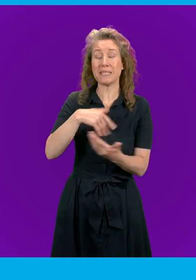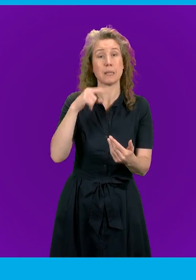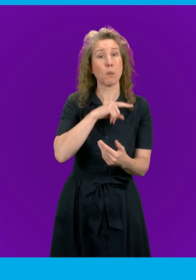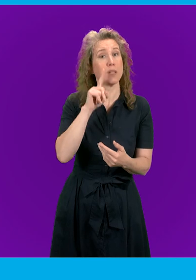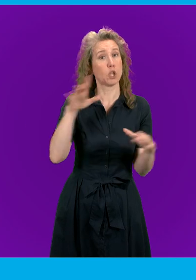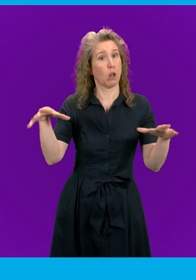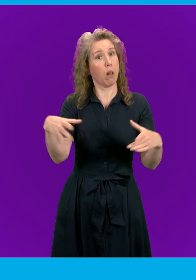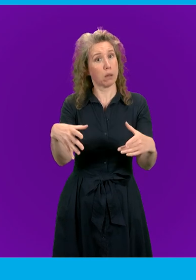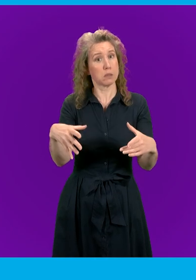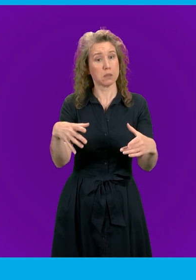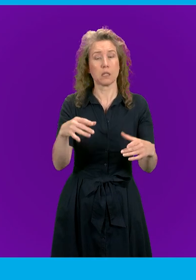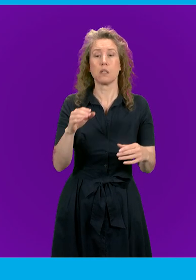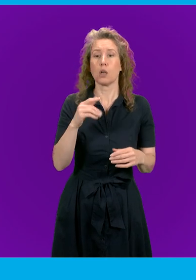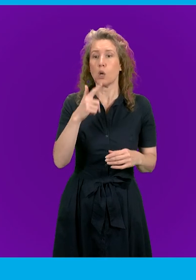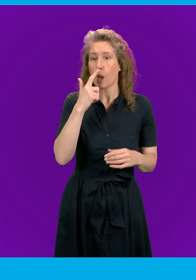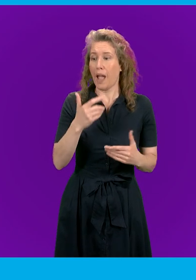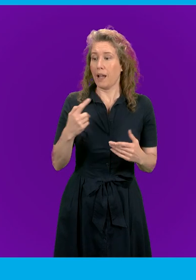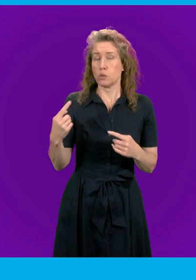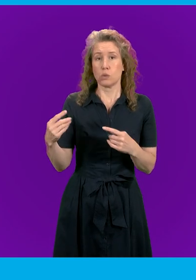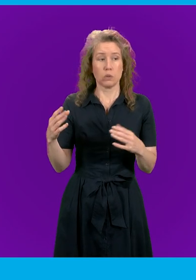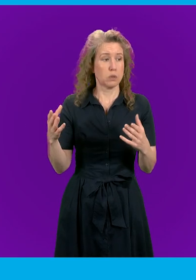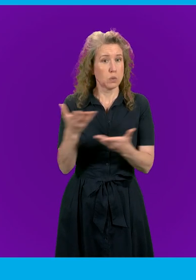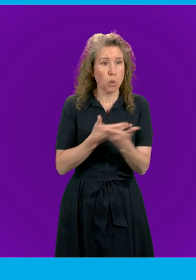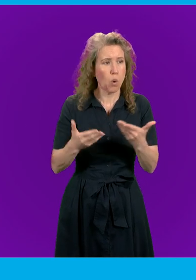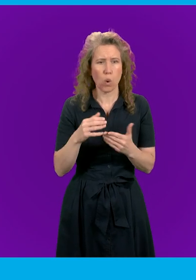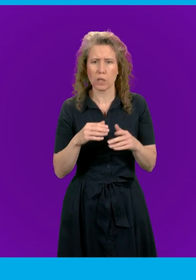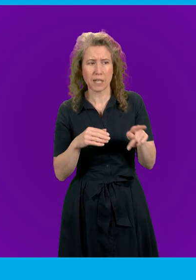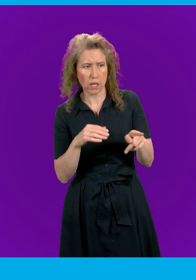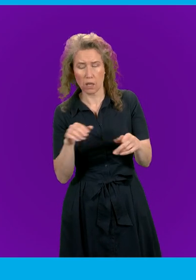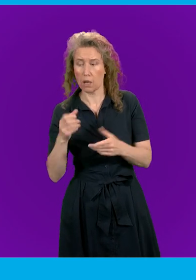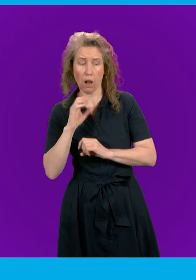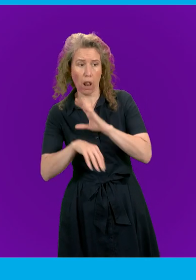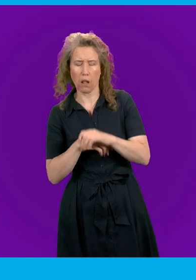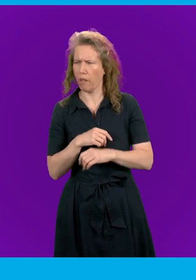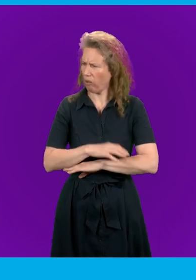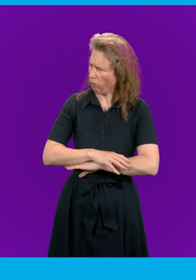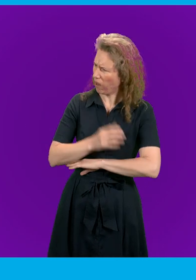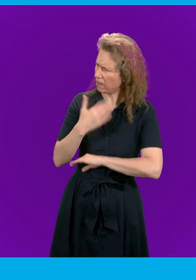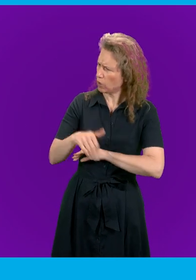that almost you can talk to the boys about things maybe they don't realise